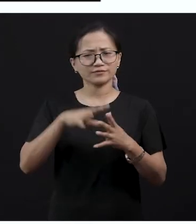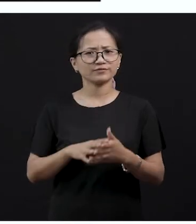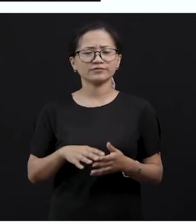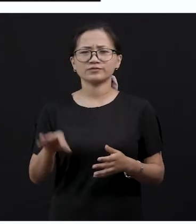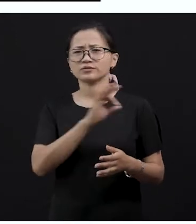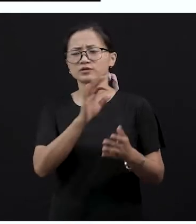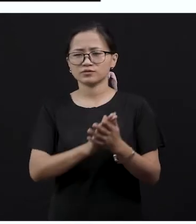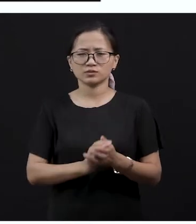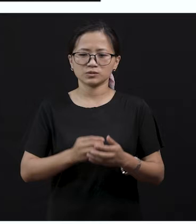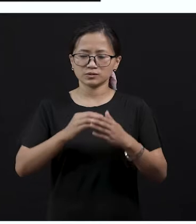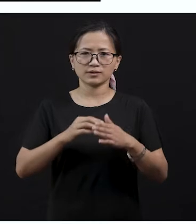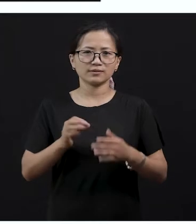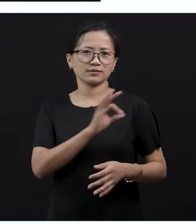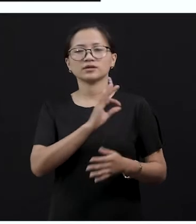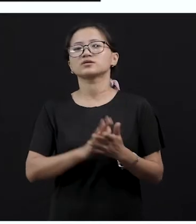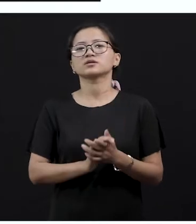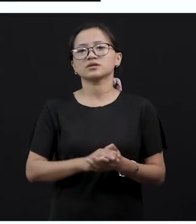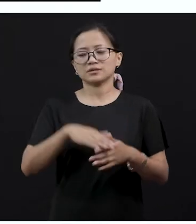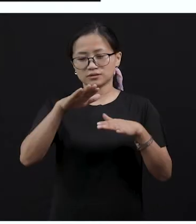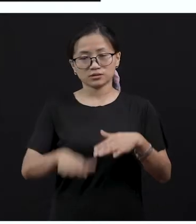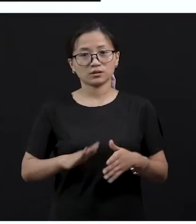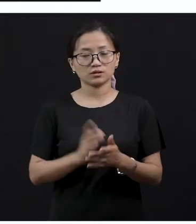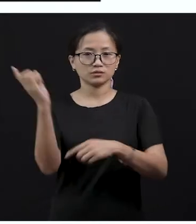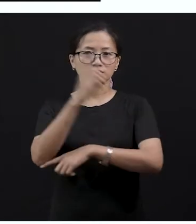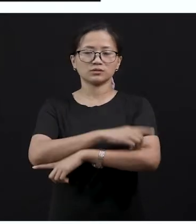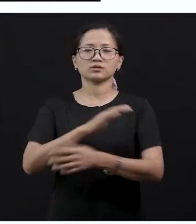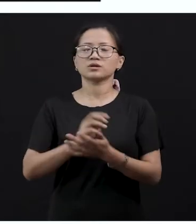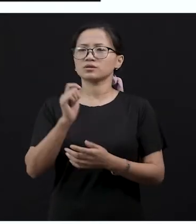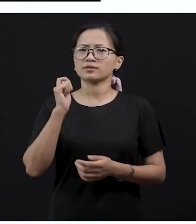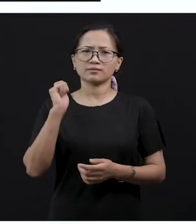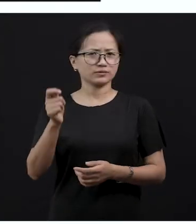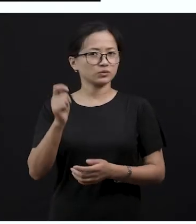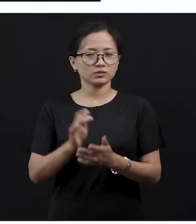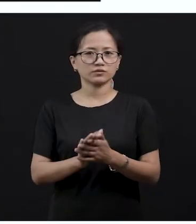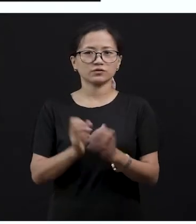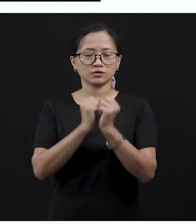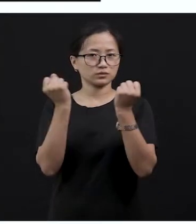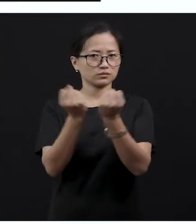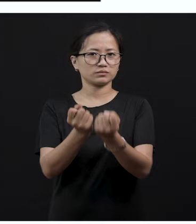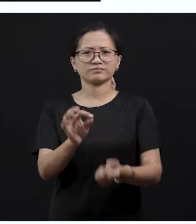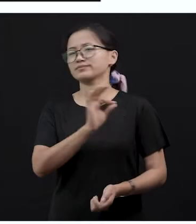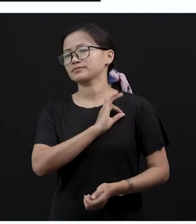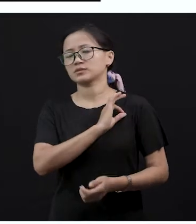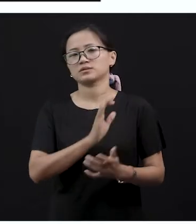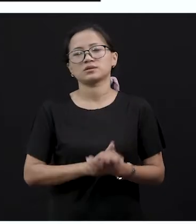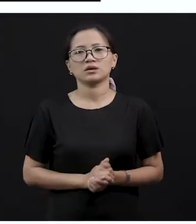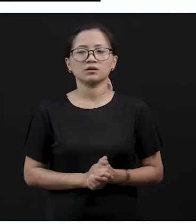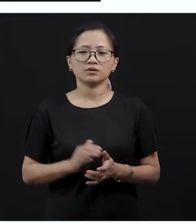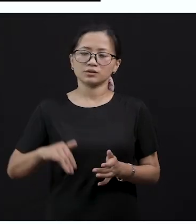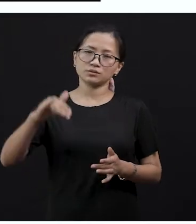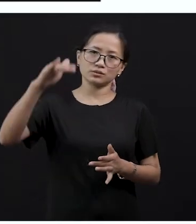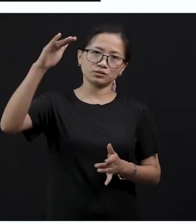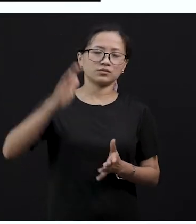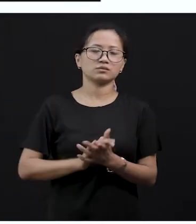days, he was really interested in working for the society. Okay, that is the reason why when he